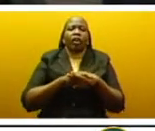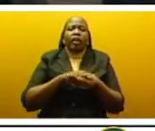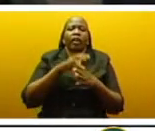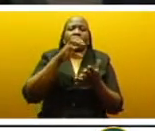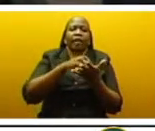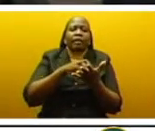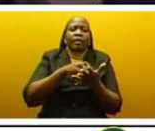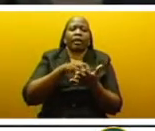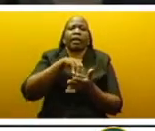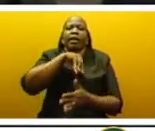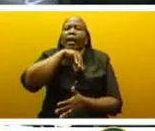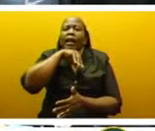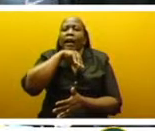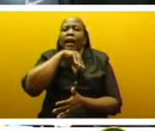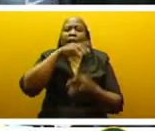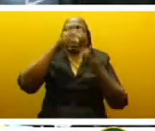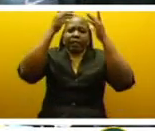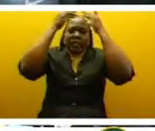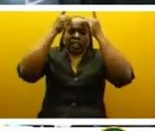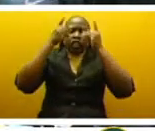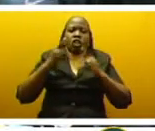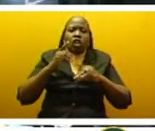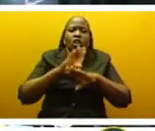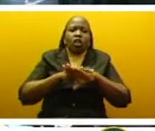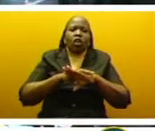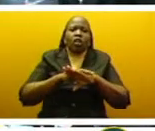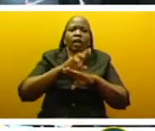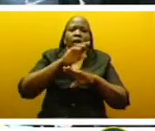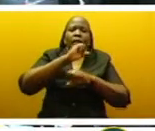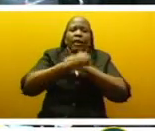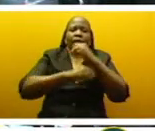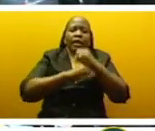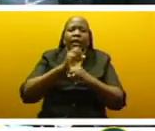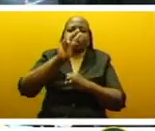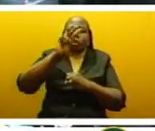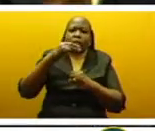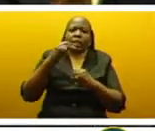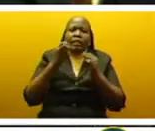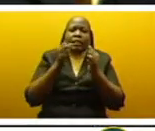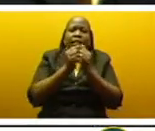judgment of 2017. In 2013, this same commission,